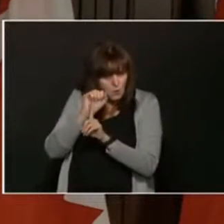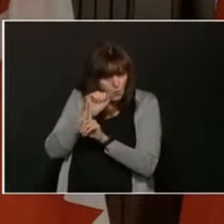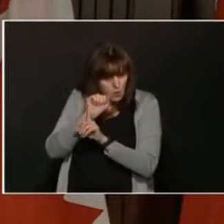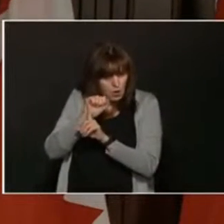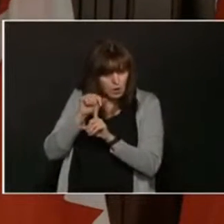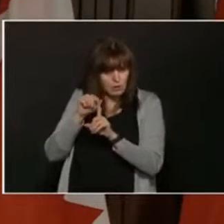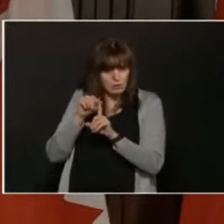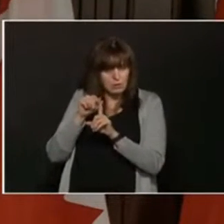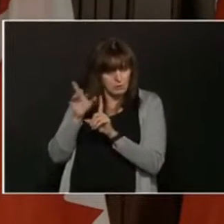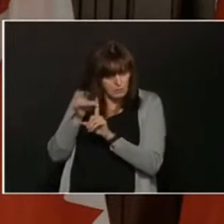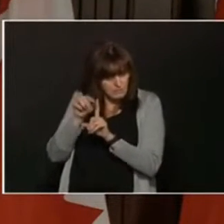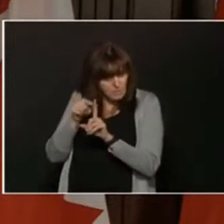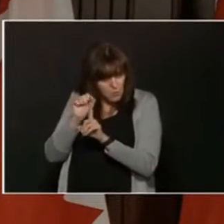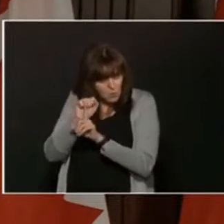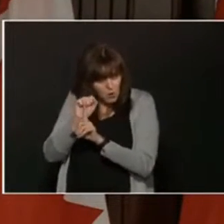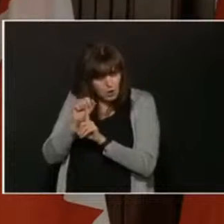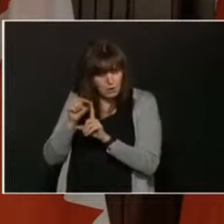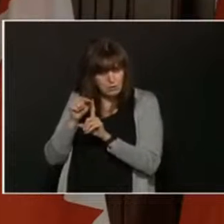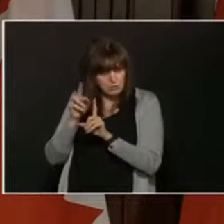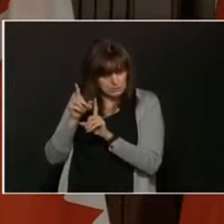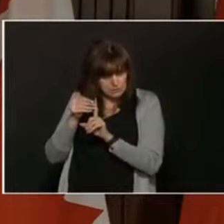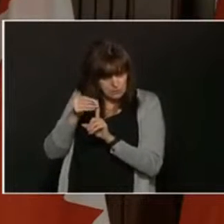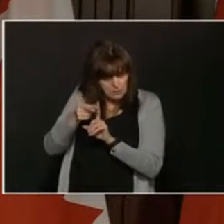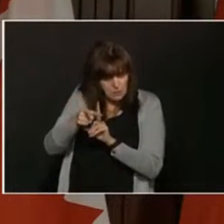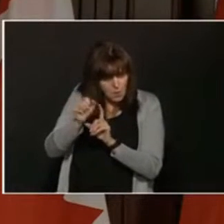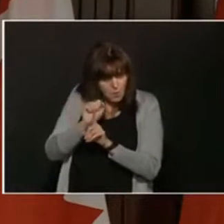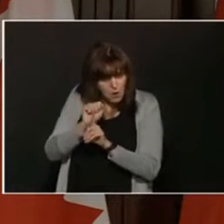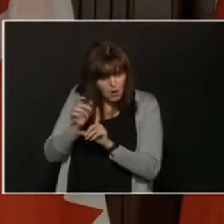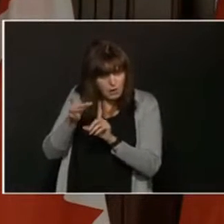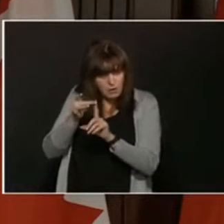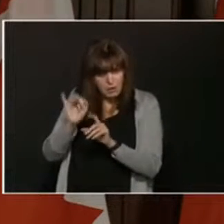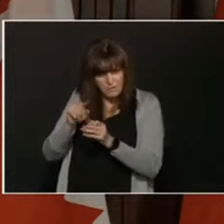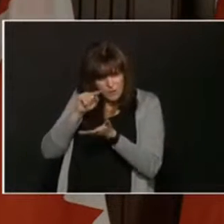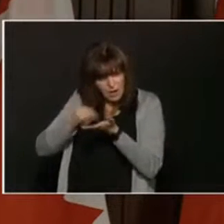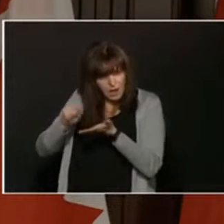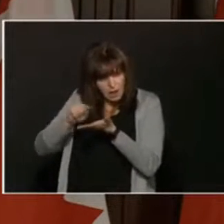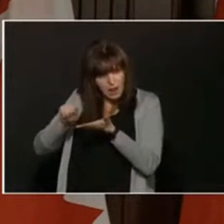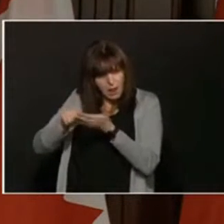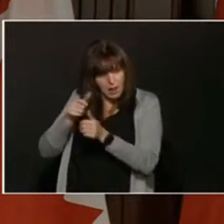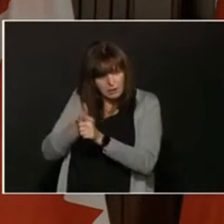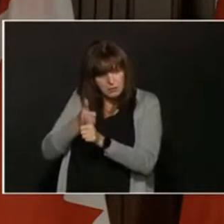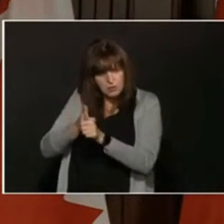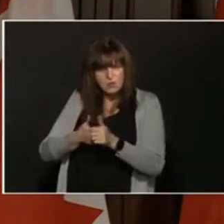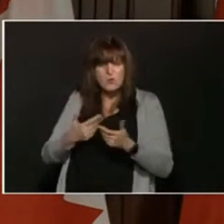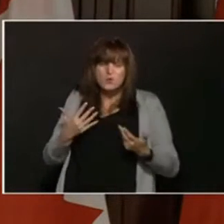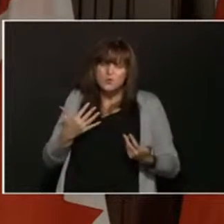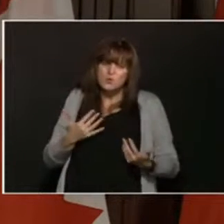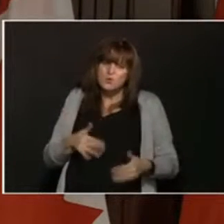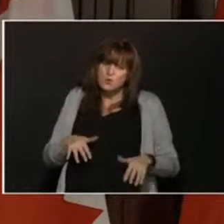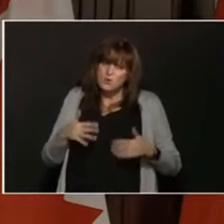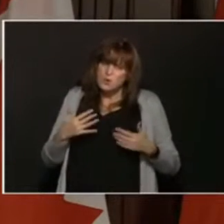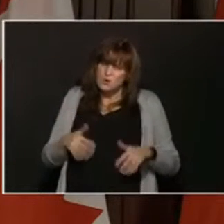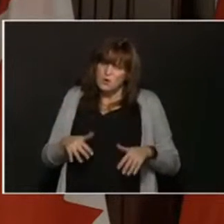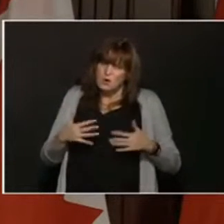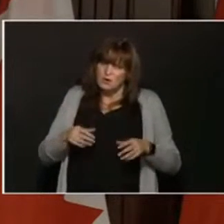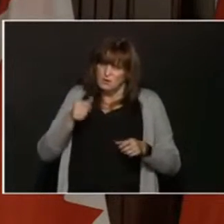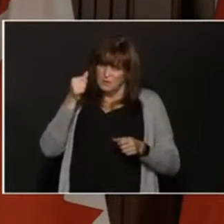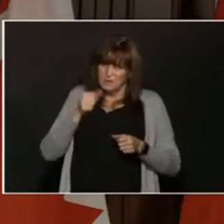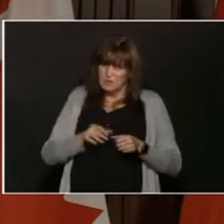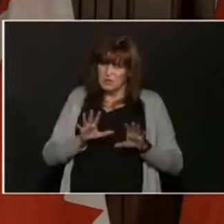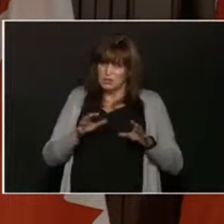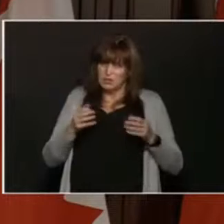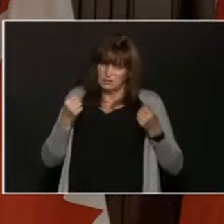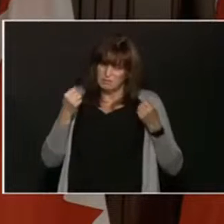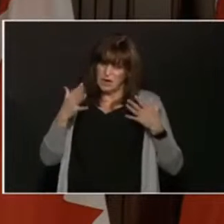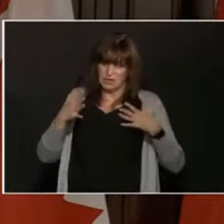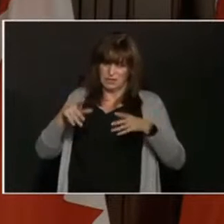infection? And there are certainly significant numbers of cases that are